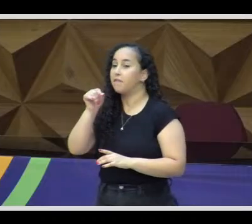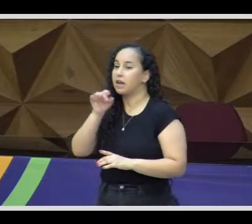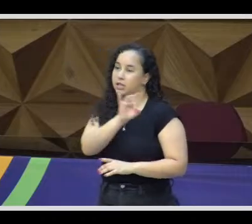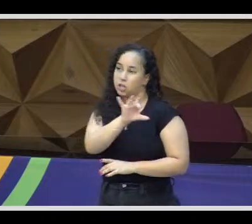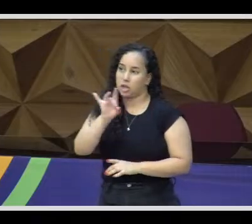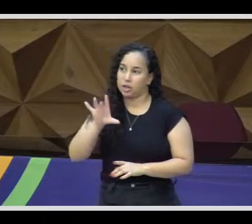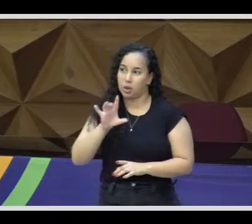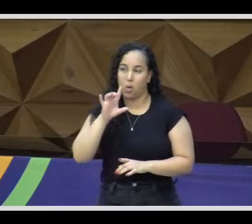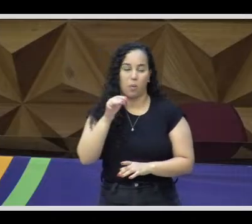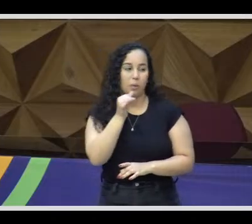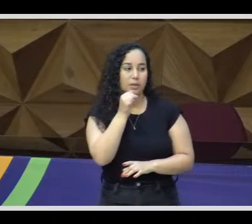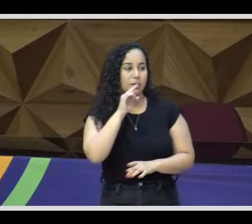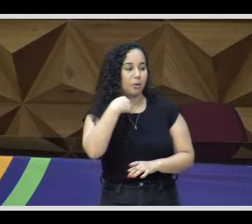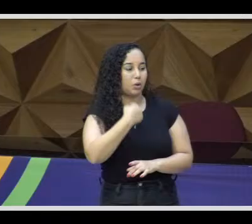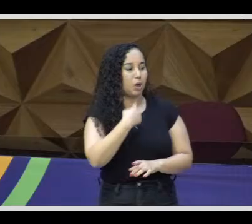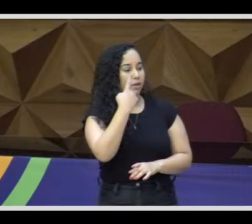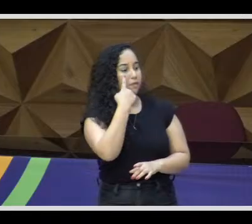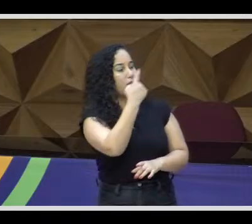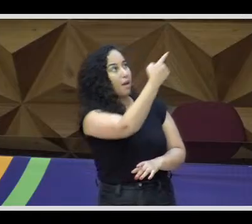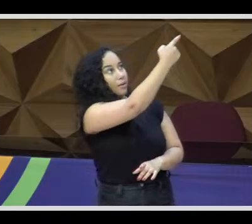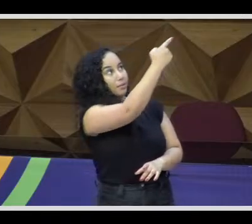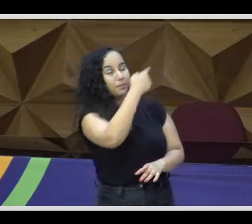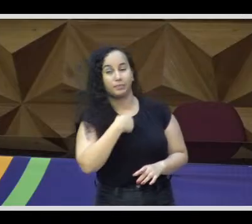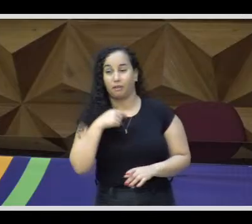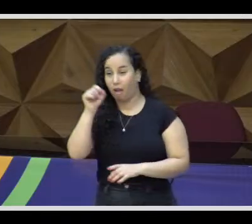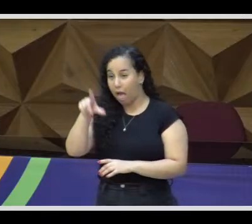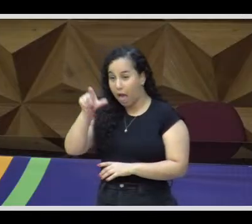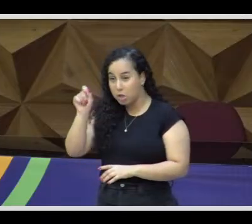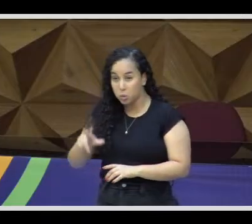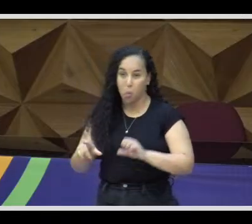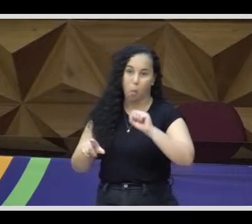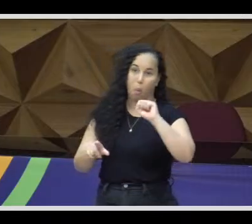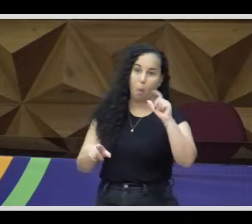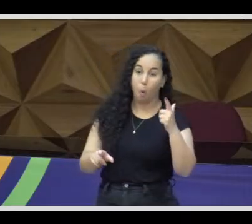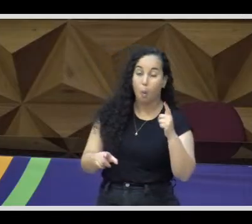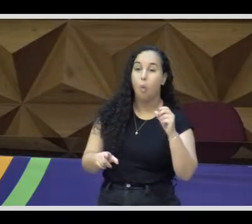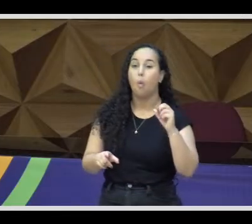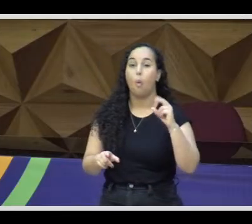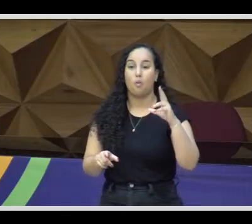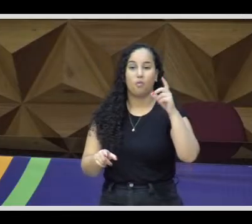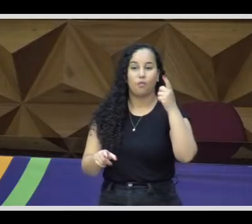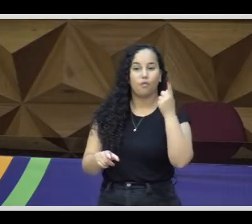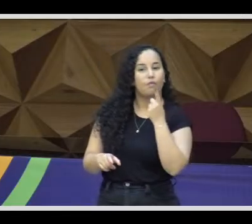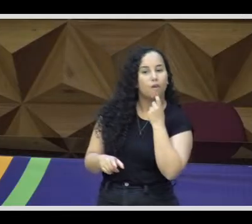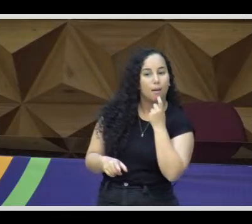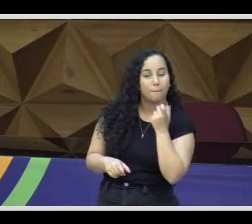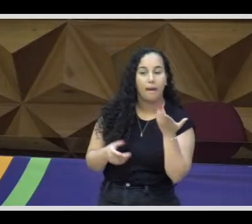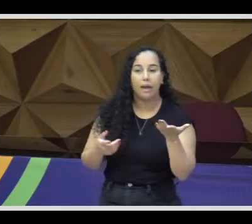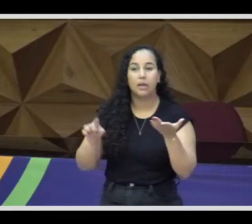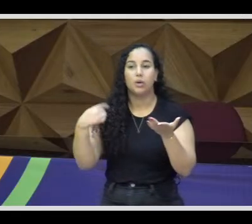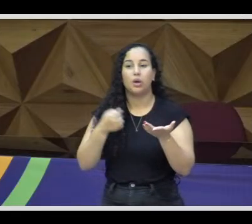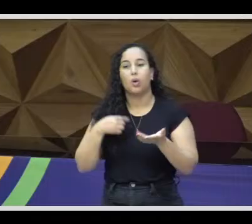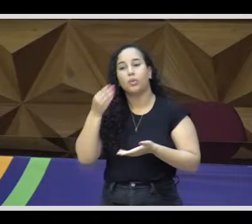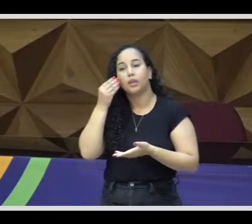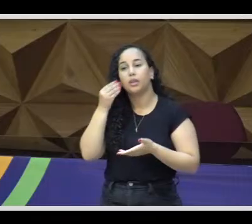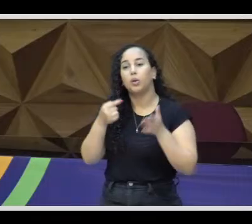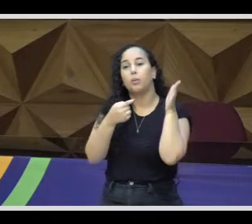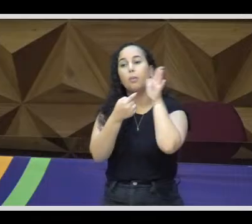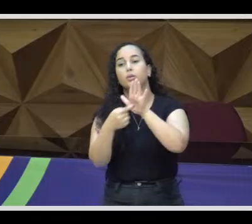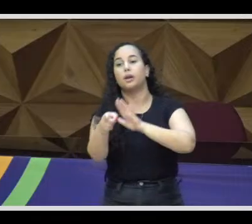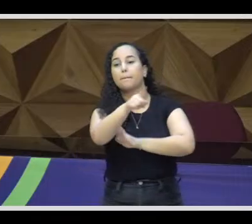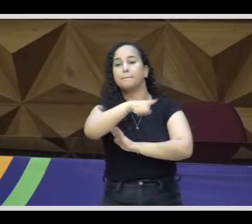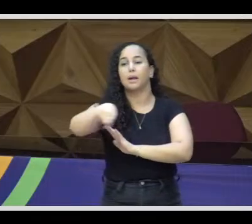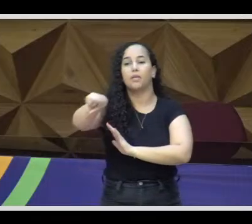we see areas like these very blue areas or this very red area, what I'm trying to show